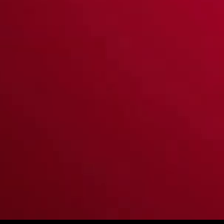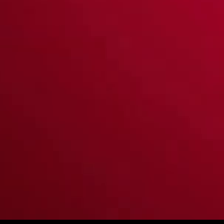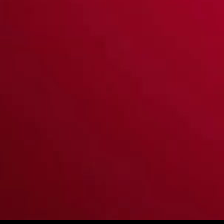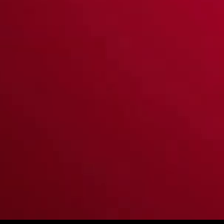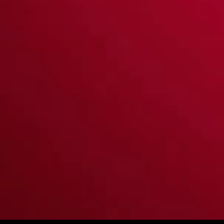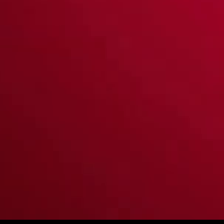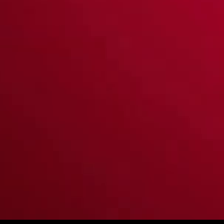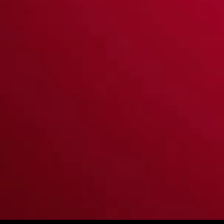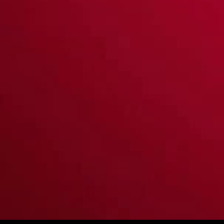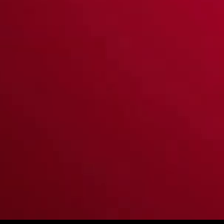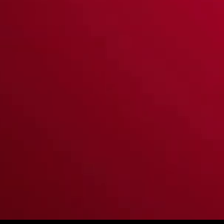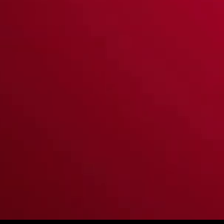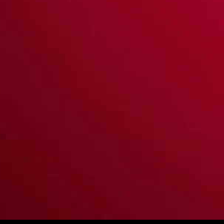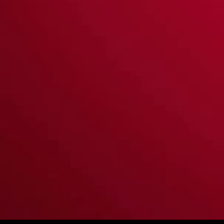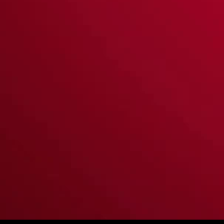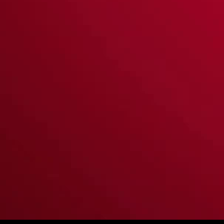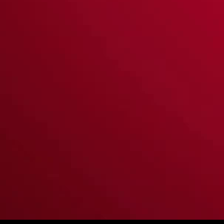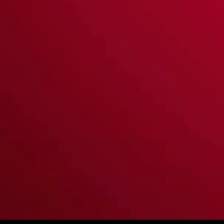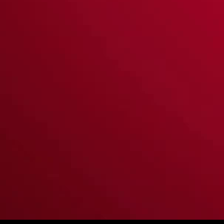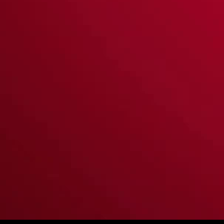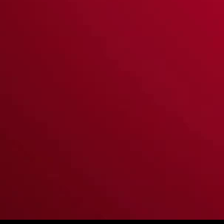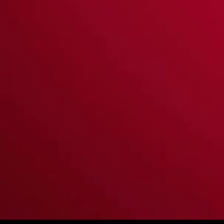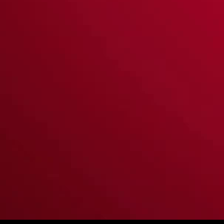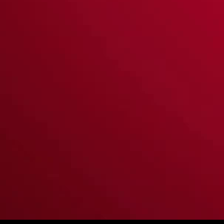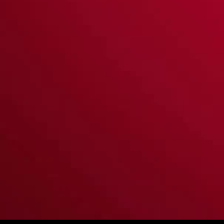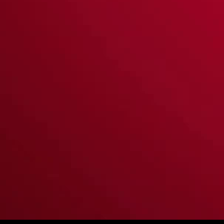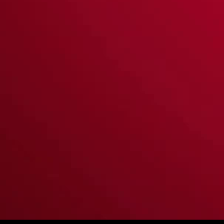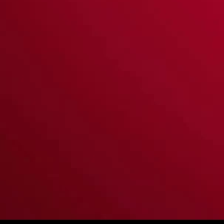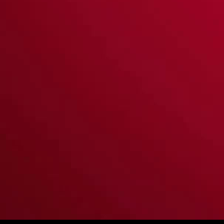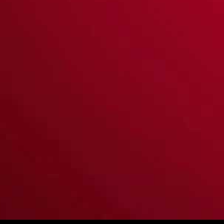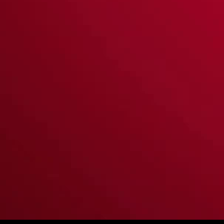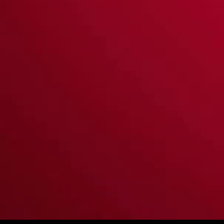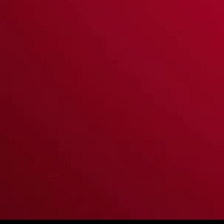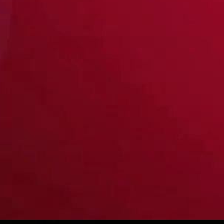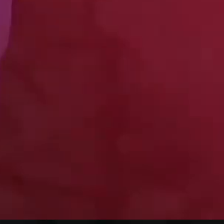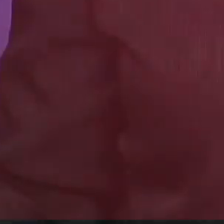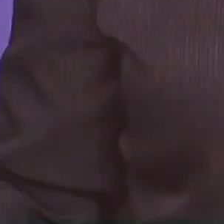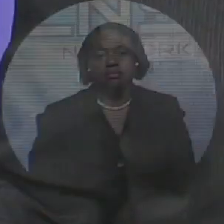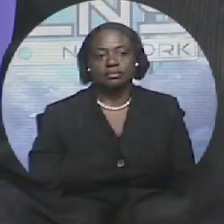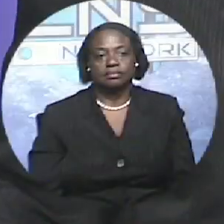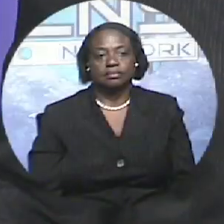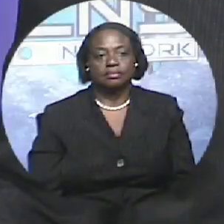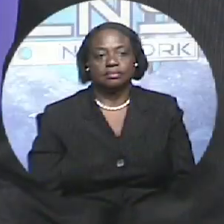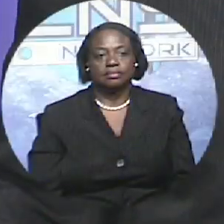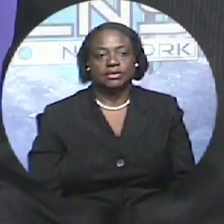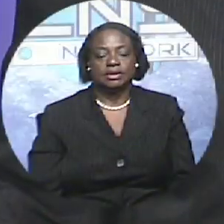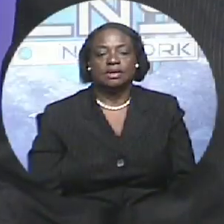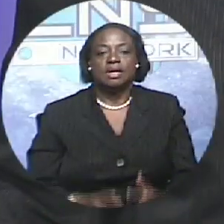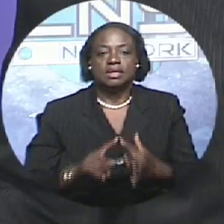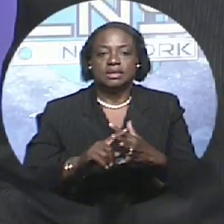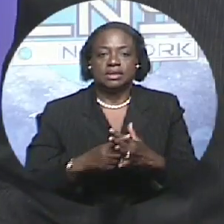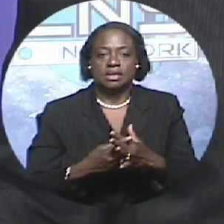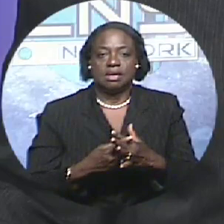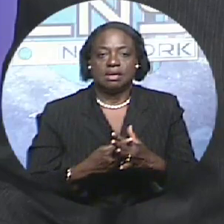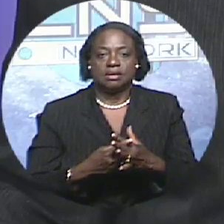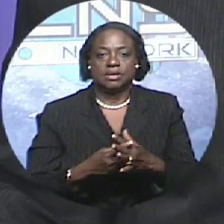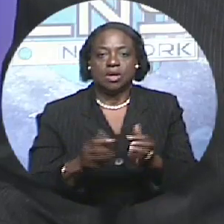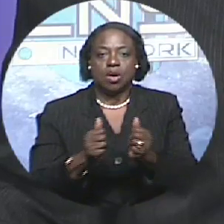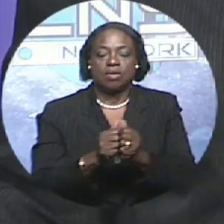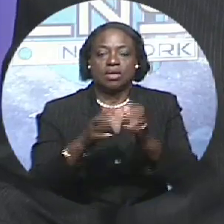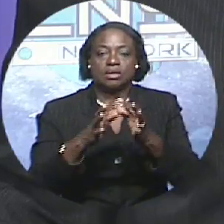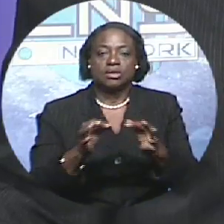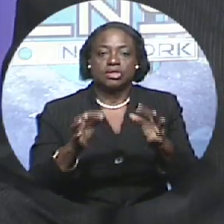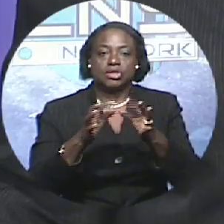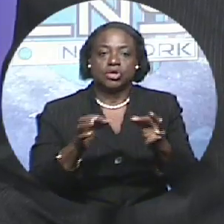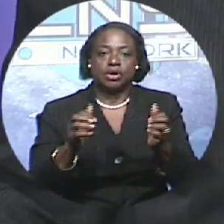portion of the news brought to you by McDonald's. McDonald's, I'm loving it. Well, we start this segment off with a story that a lot